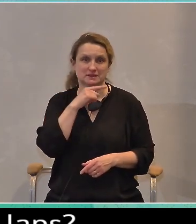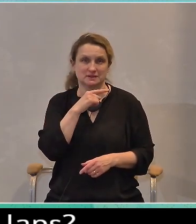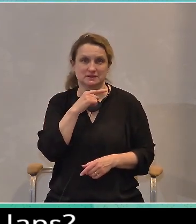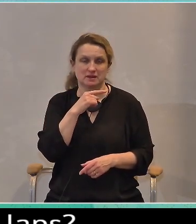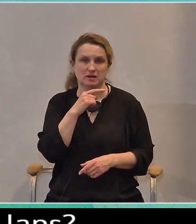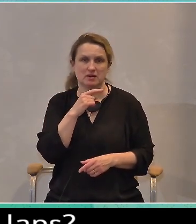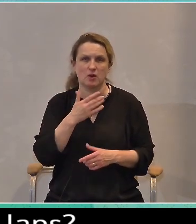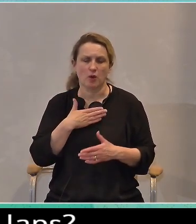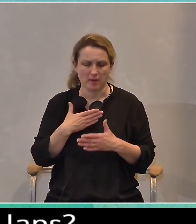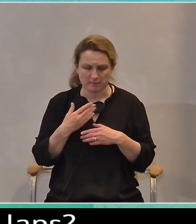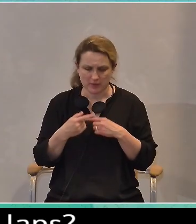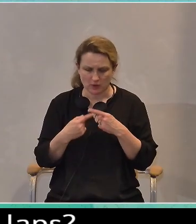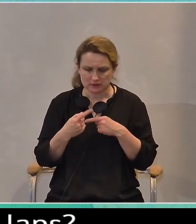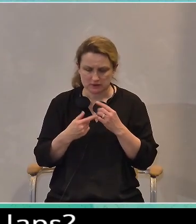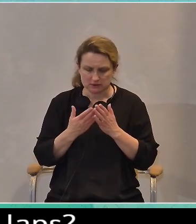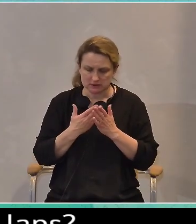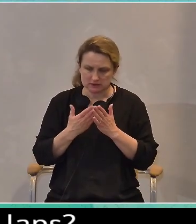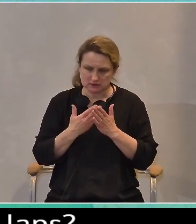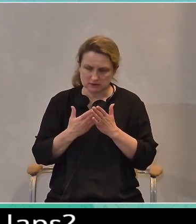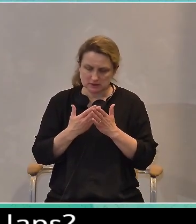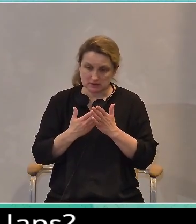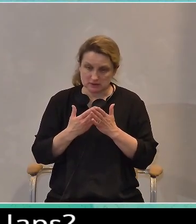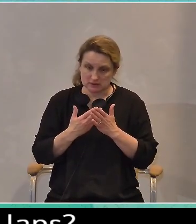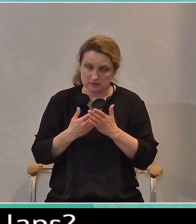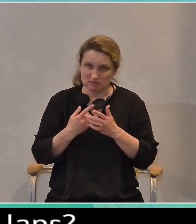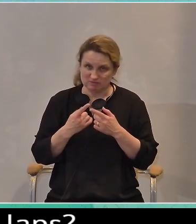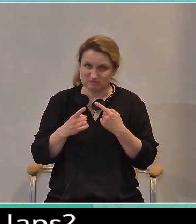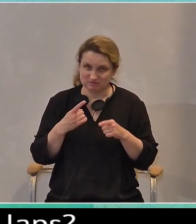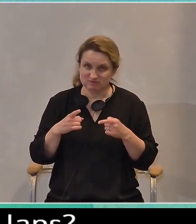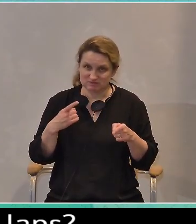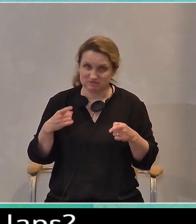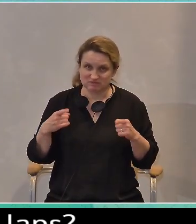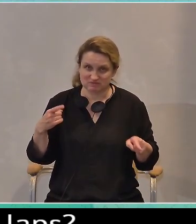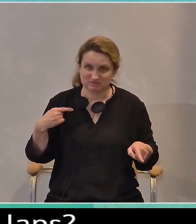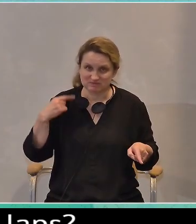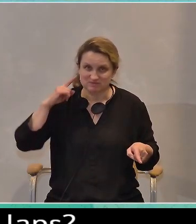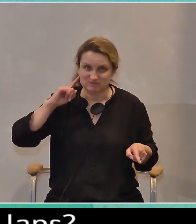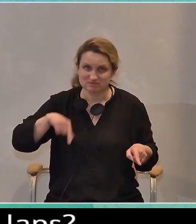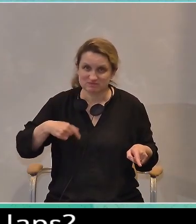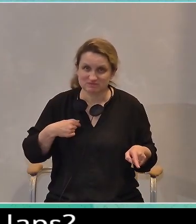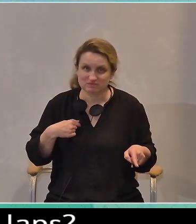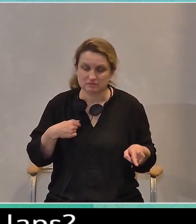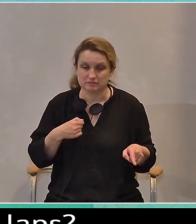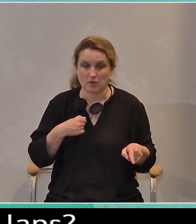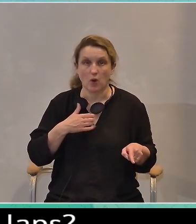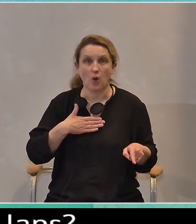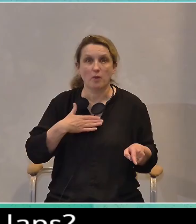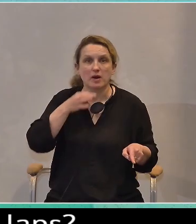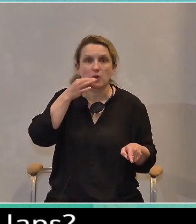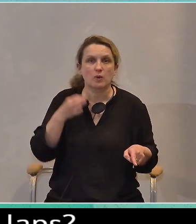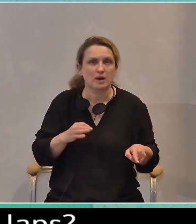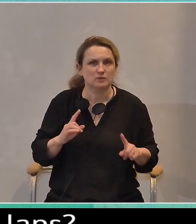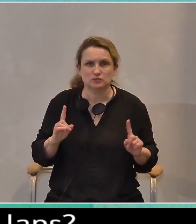ja protsessib I know every seda parent teekonda väga erineval. experiences and parses the journey Minu kogemus differently. on see,